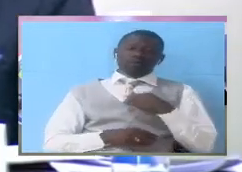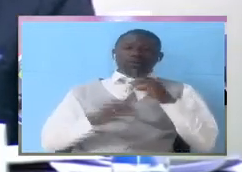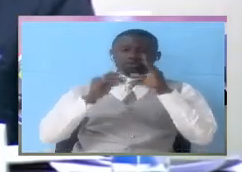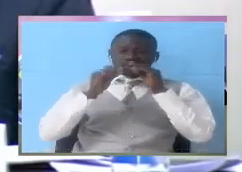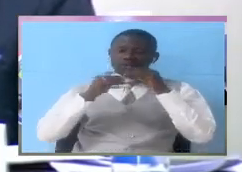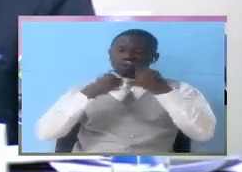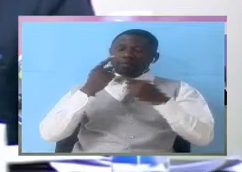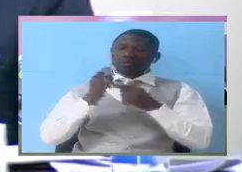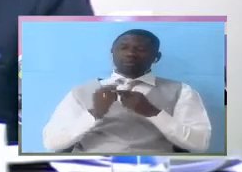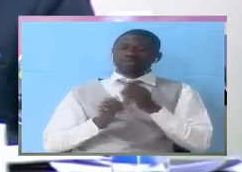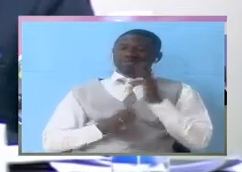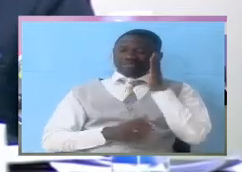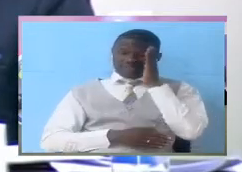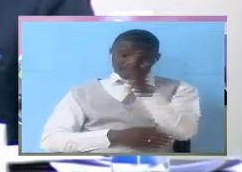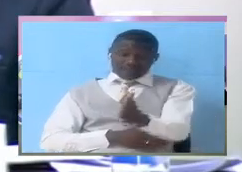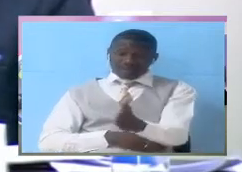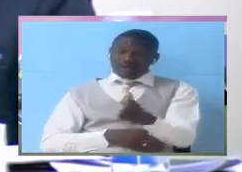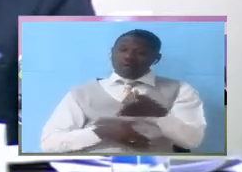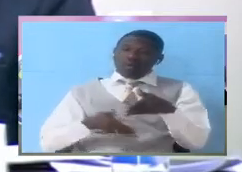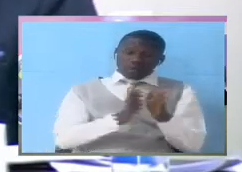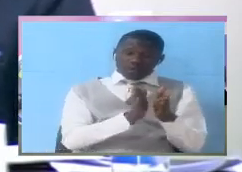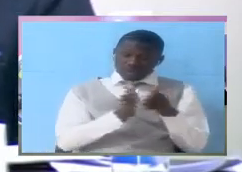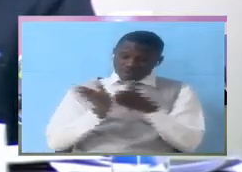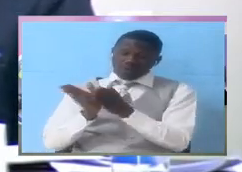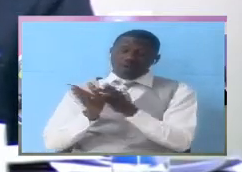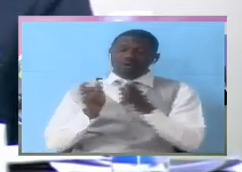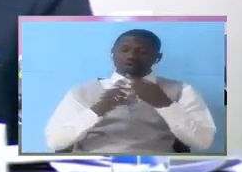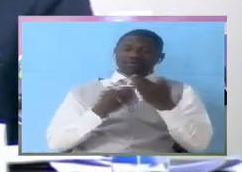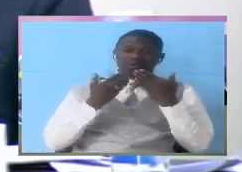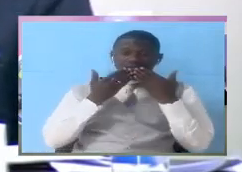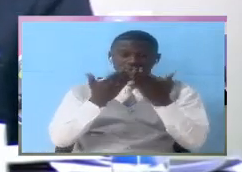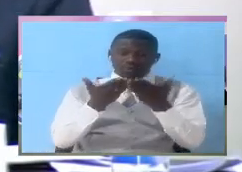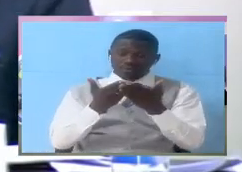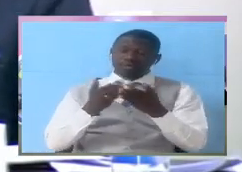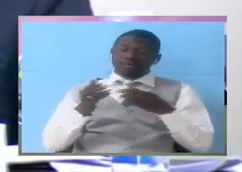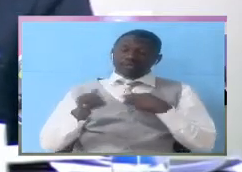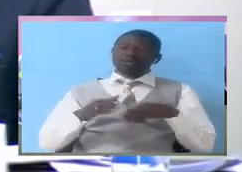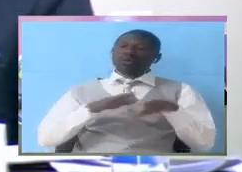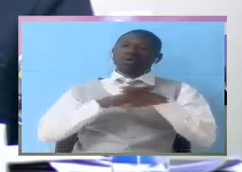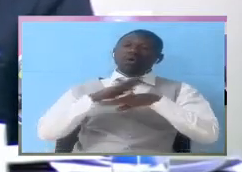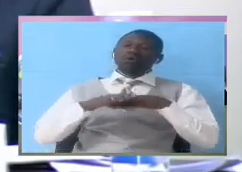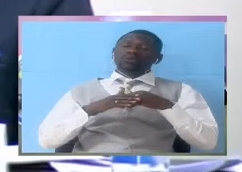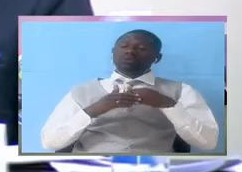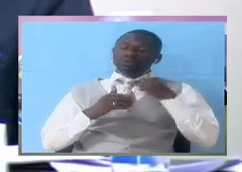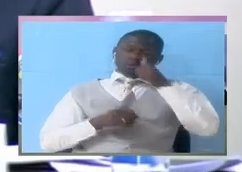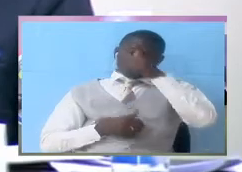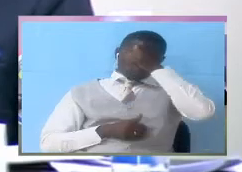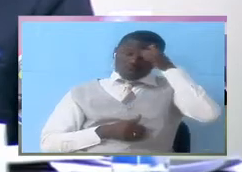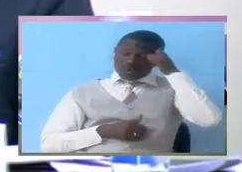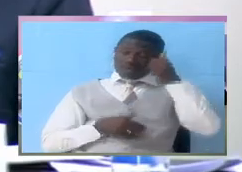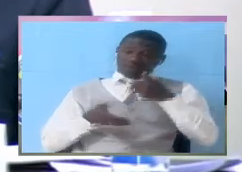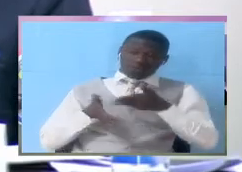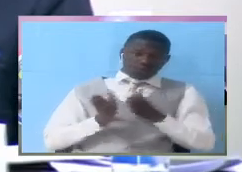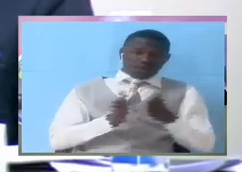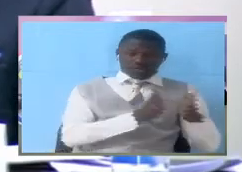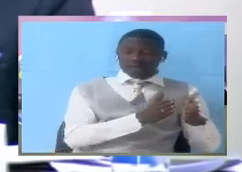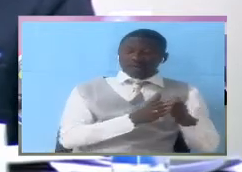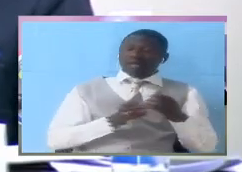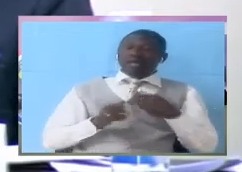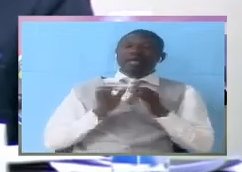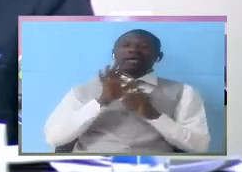a formal flow of information that is based on the working arrangements, wherein you are